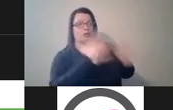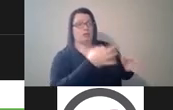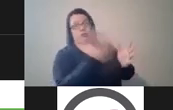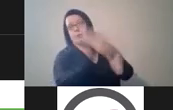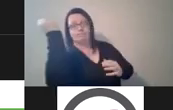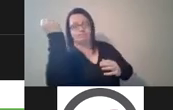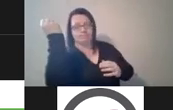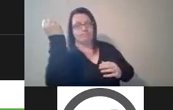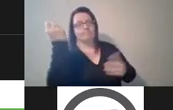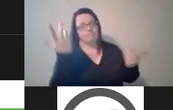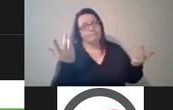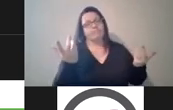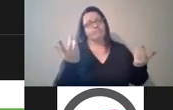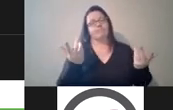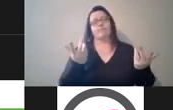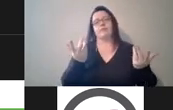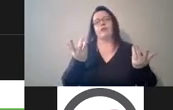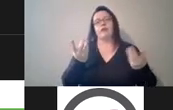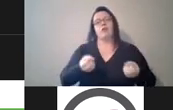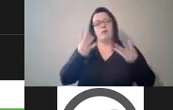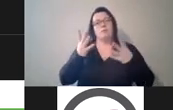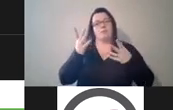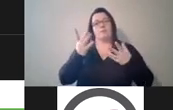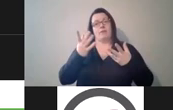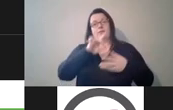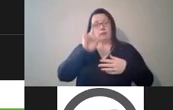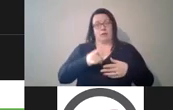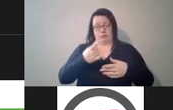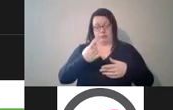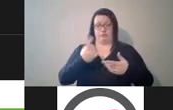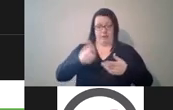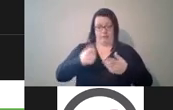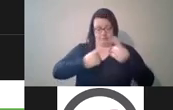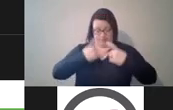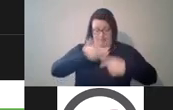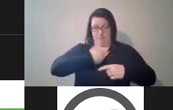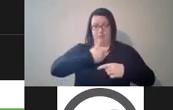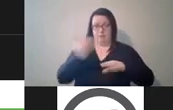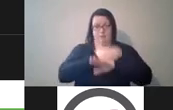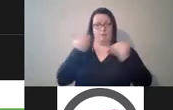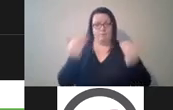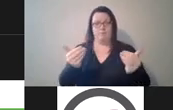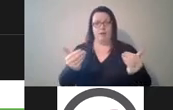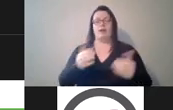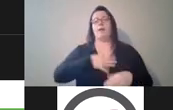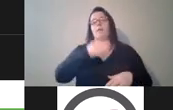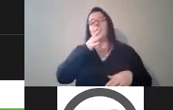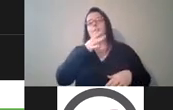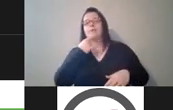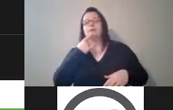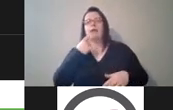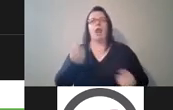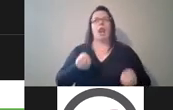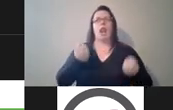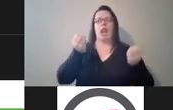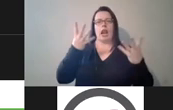So a lot of serious questions to ask ourselves. And as my mother would say, a lot of tall thinking to be done